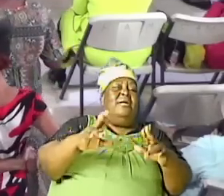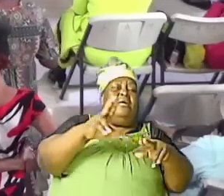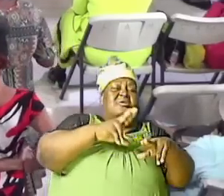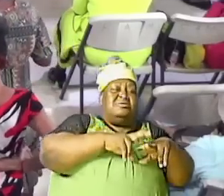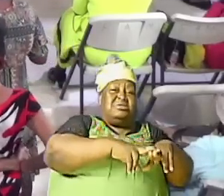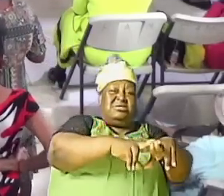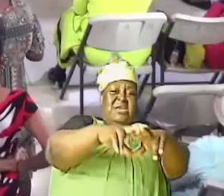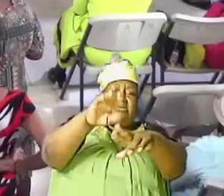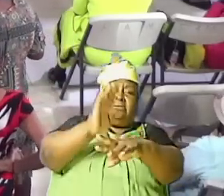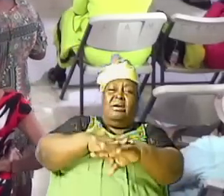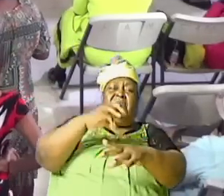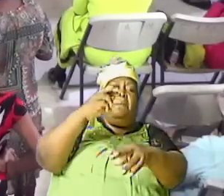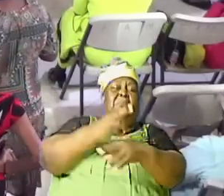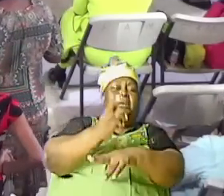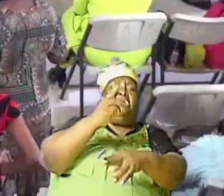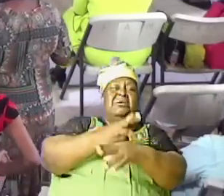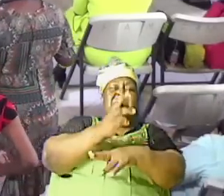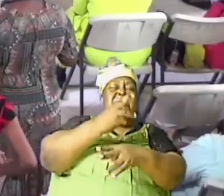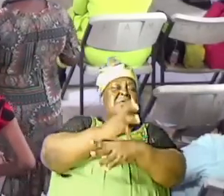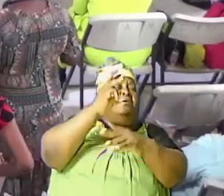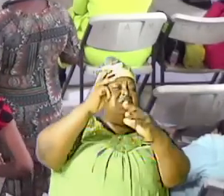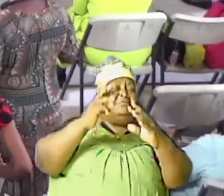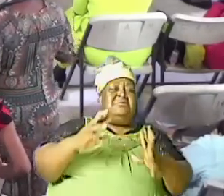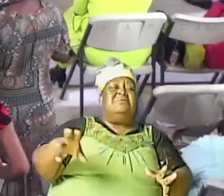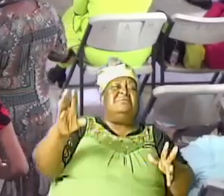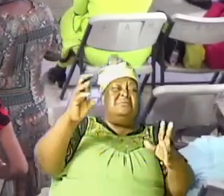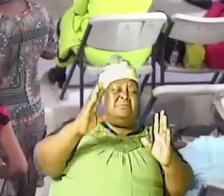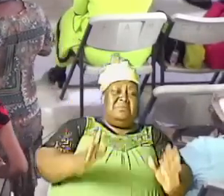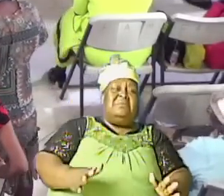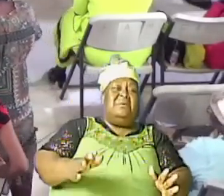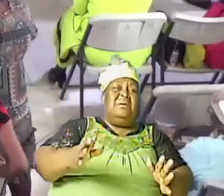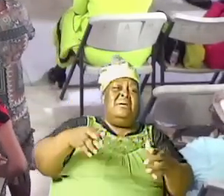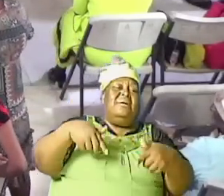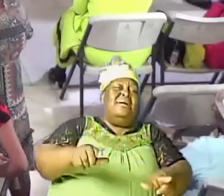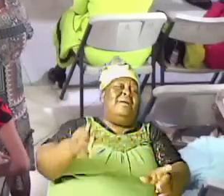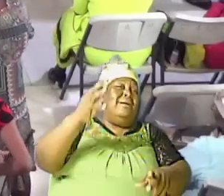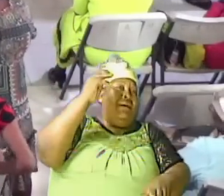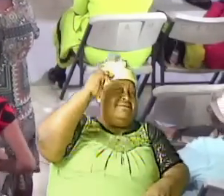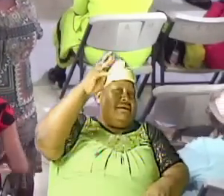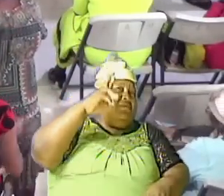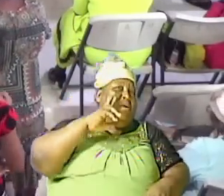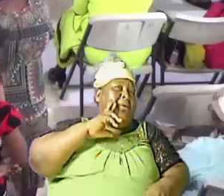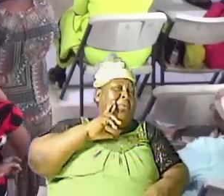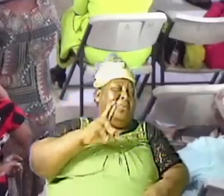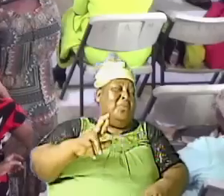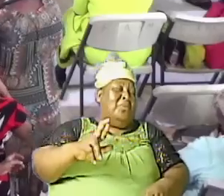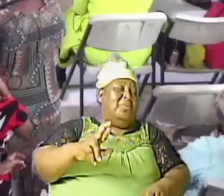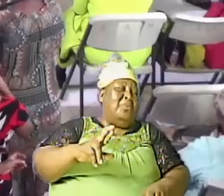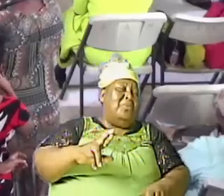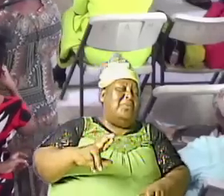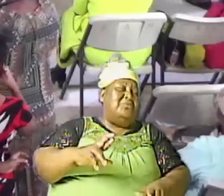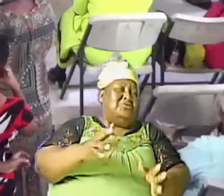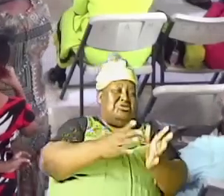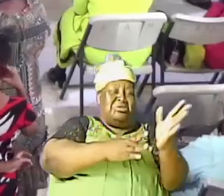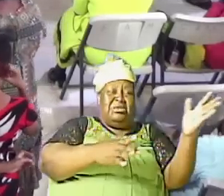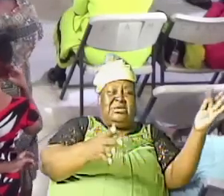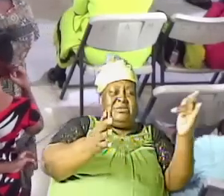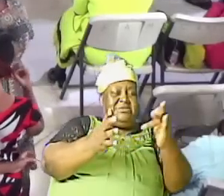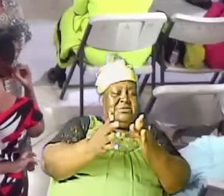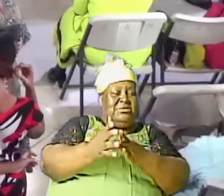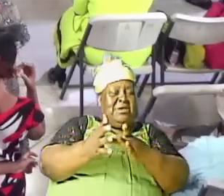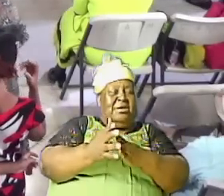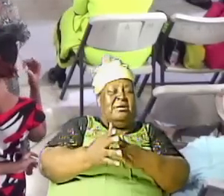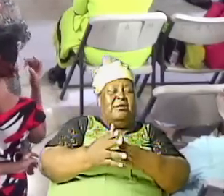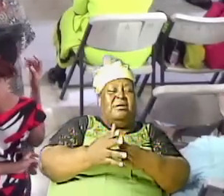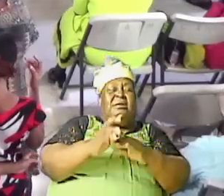upon the minister, Jesus. God, we are saying, God, let him or her not hold back, but God, that they